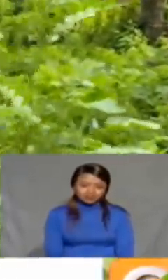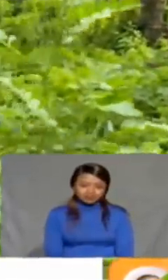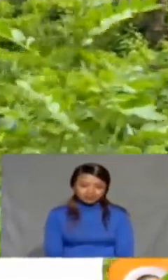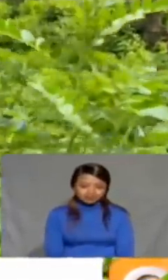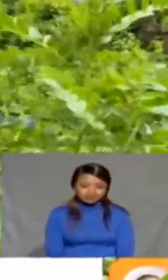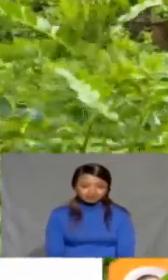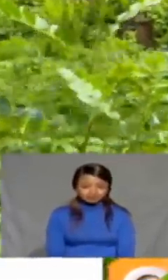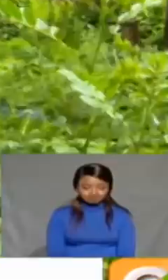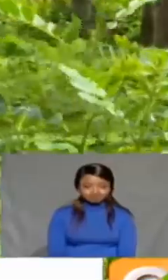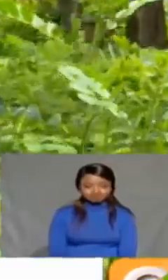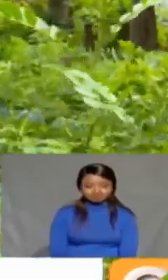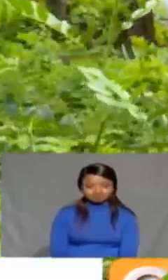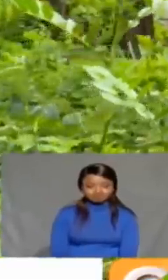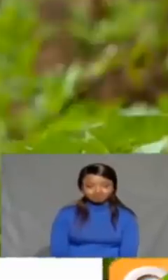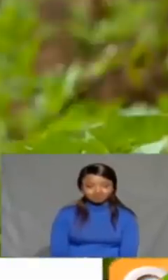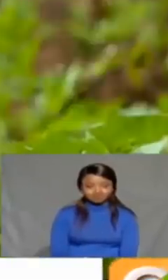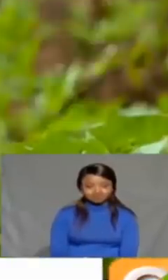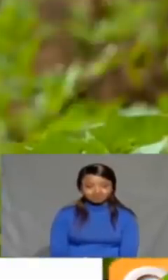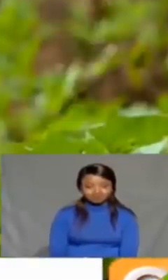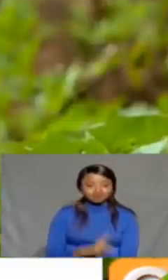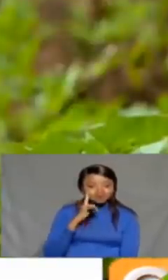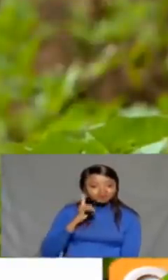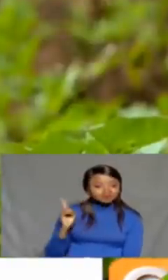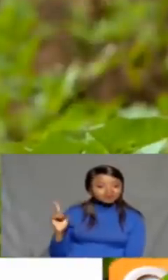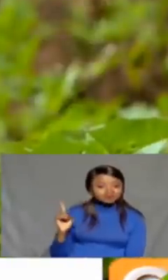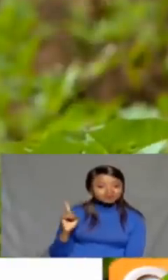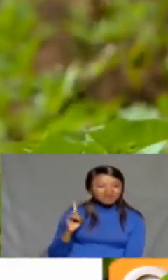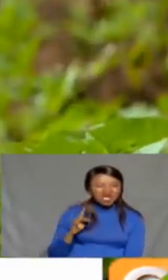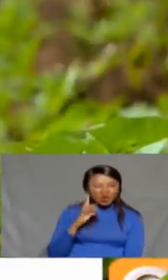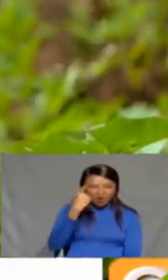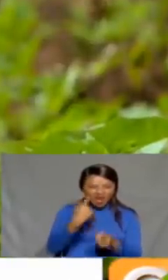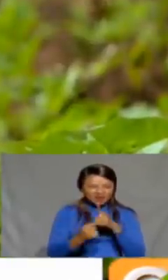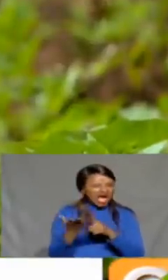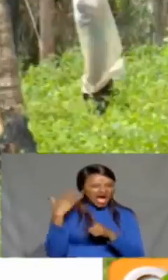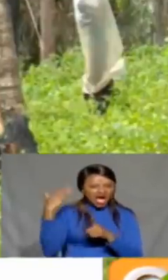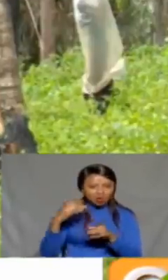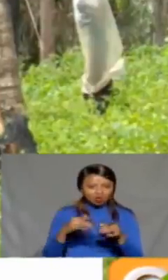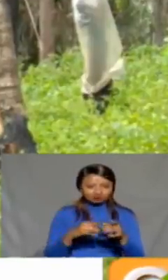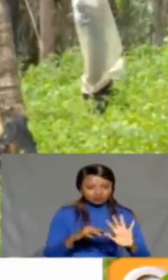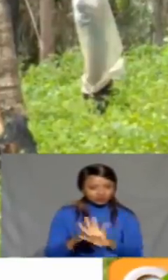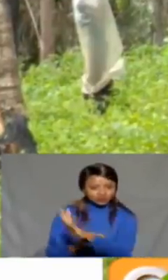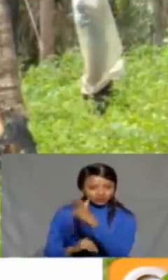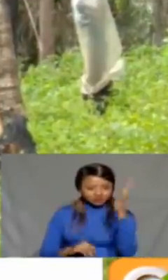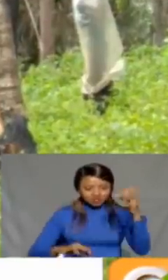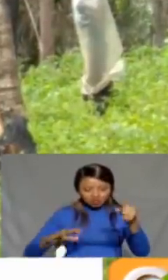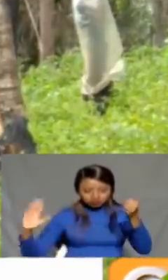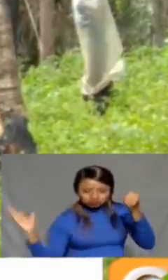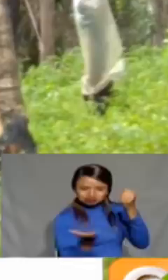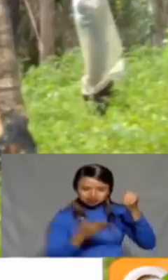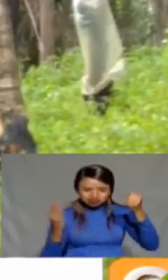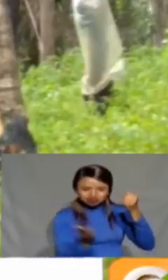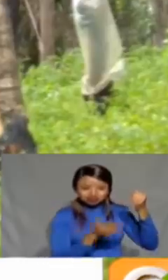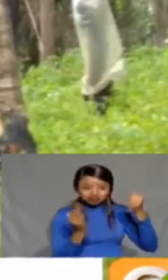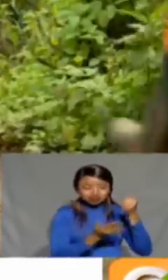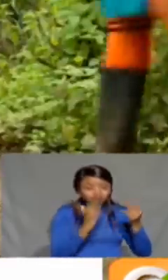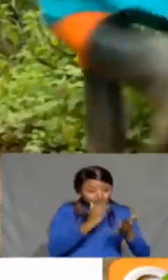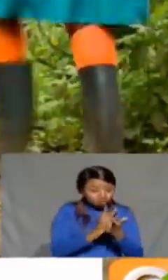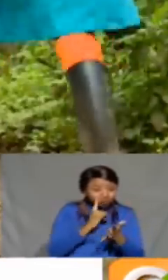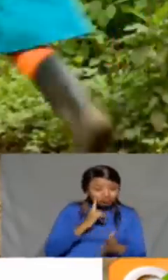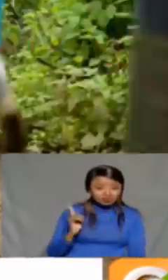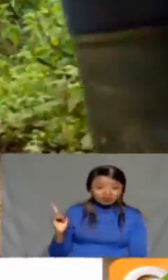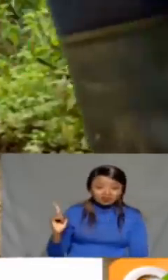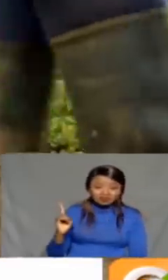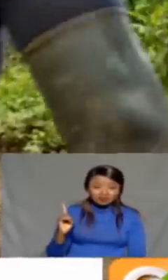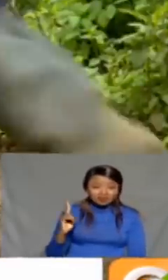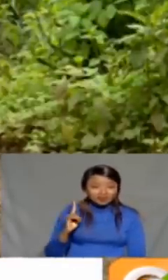This part of the forest was deforested about a year ago, we are told. This is a very badly hit part of the